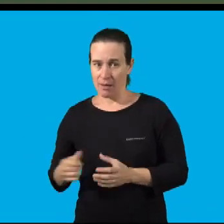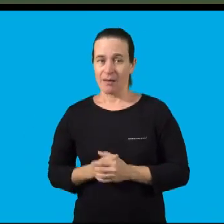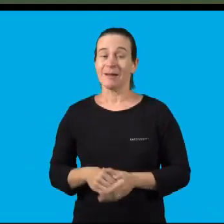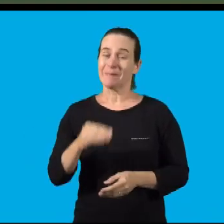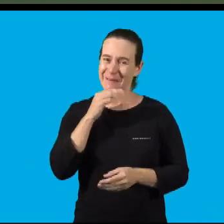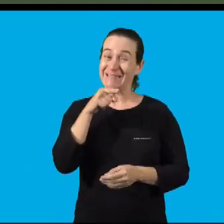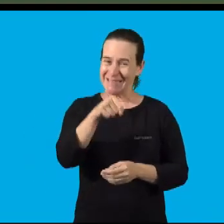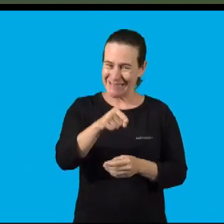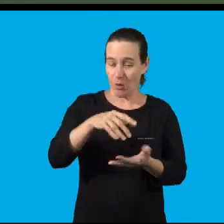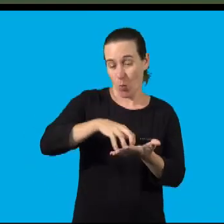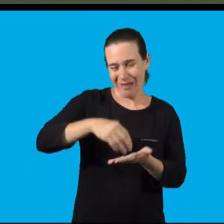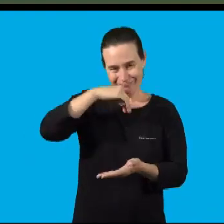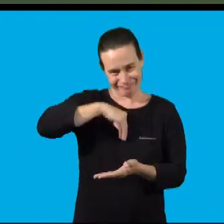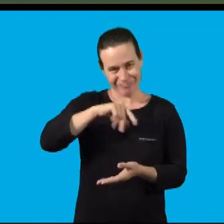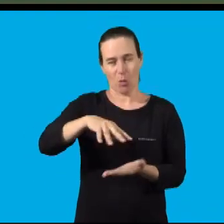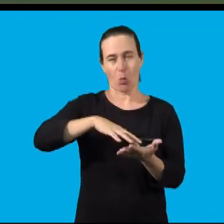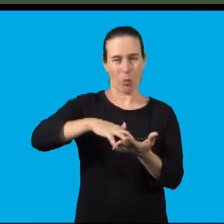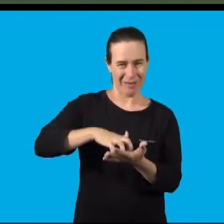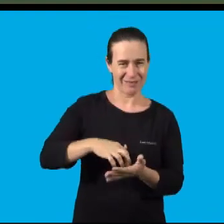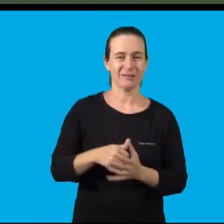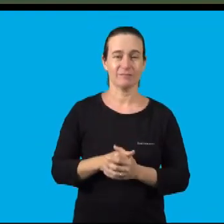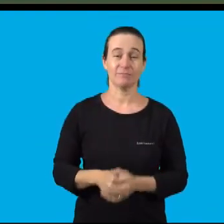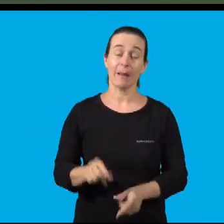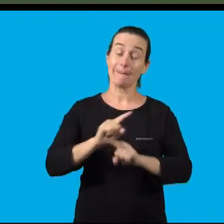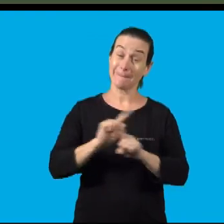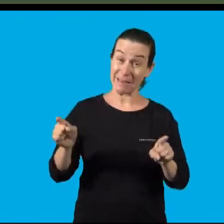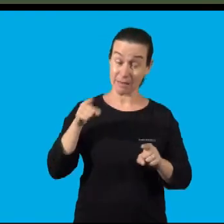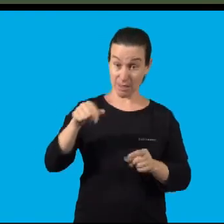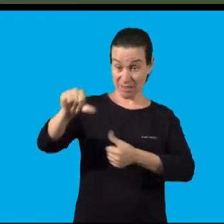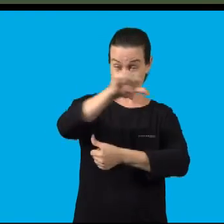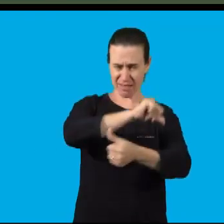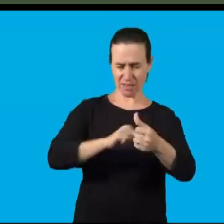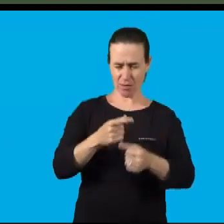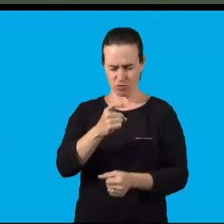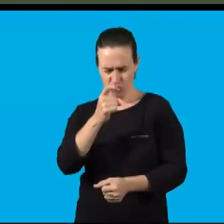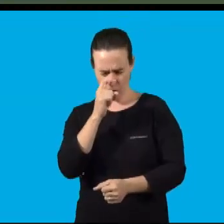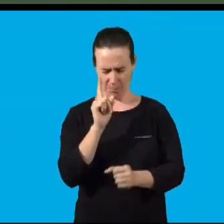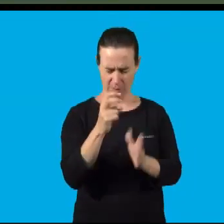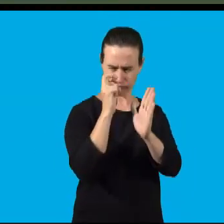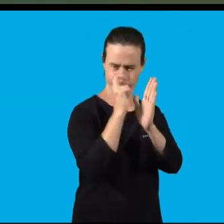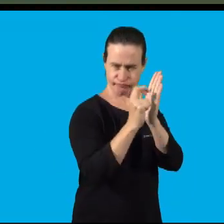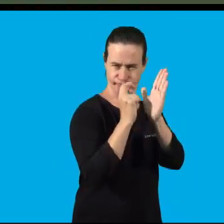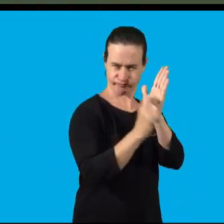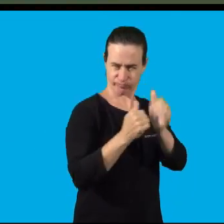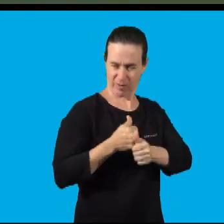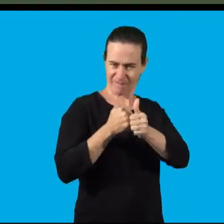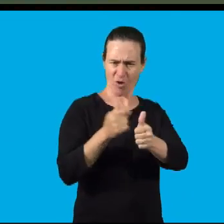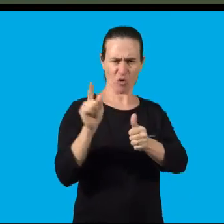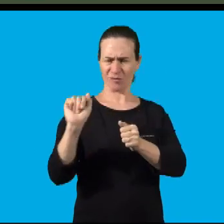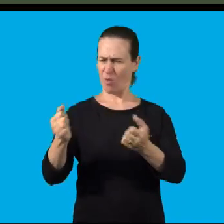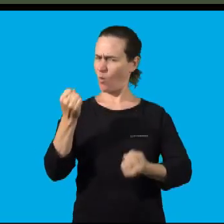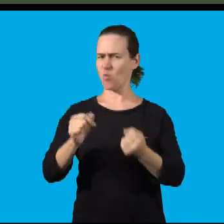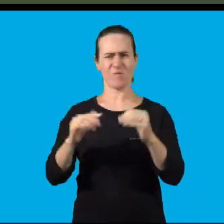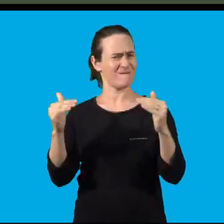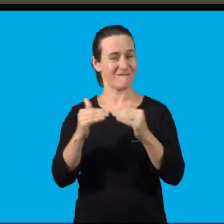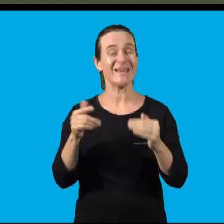Abigail is his fatal flaw, his hamartia. However, it is the Puritan society and its unjust legal